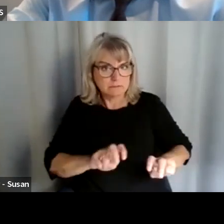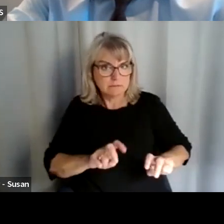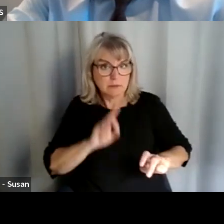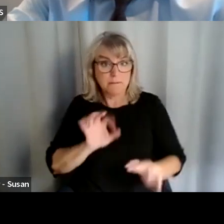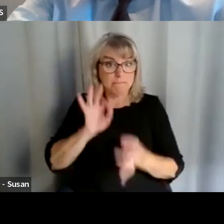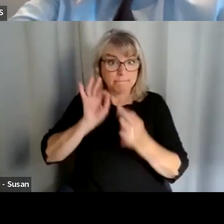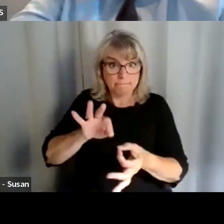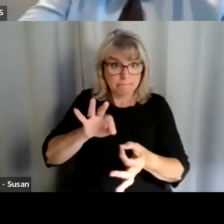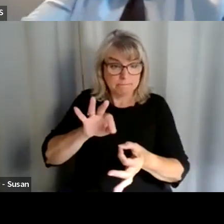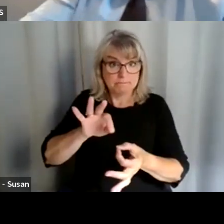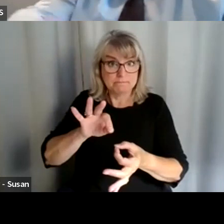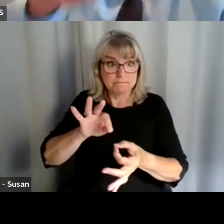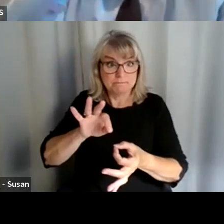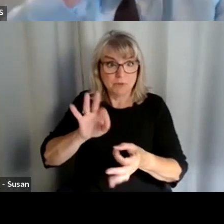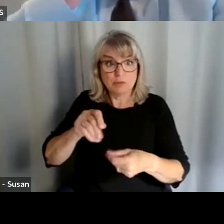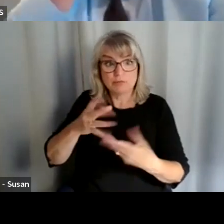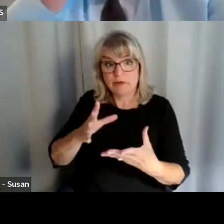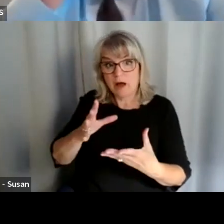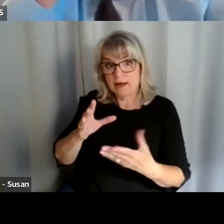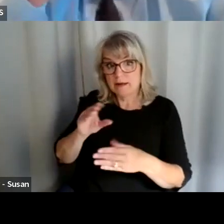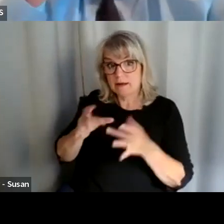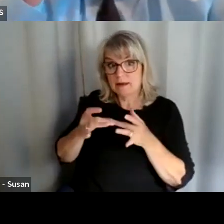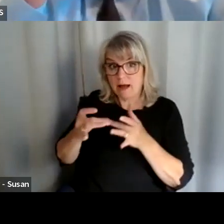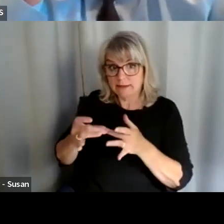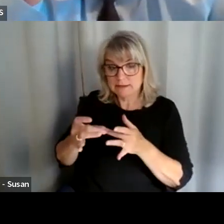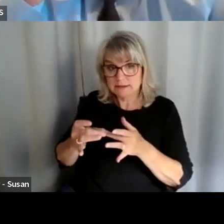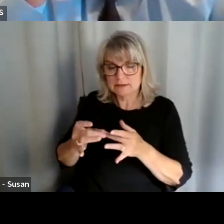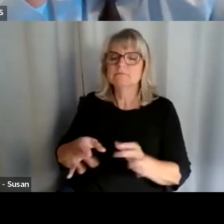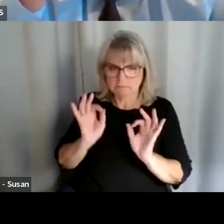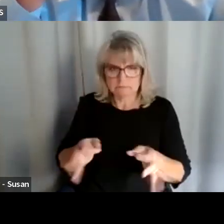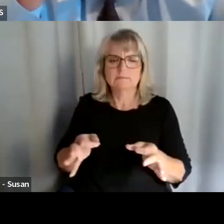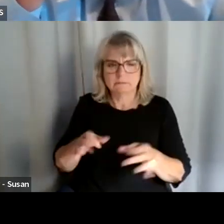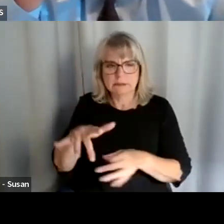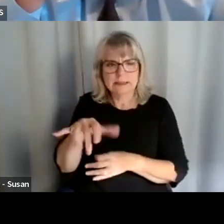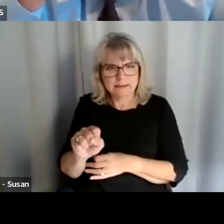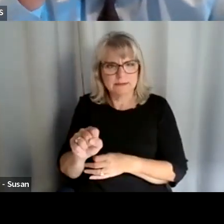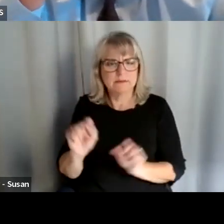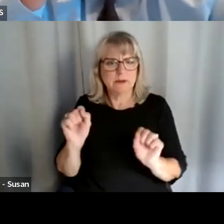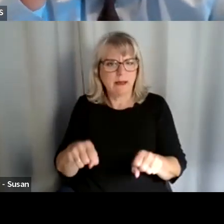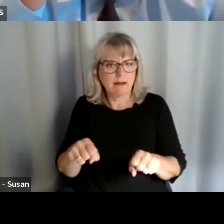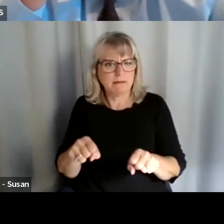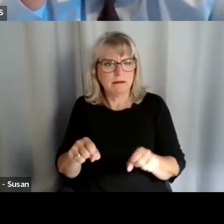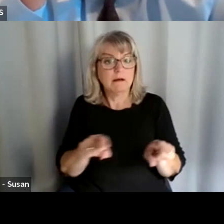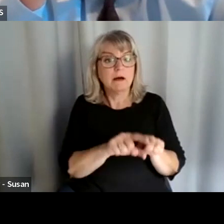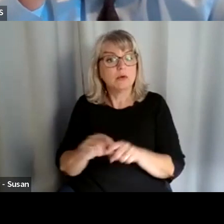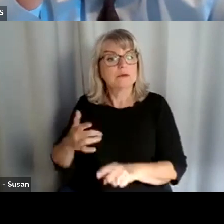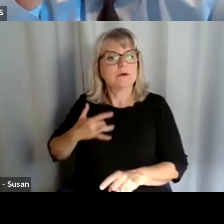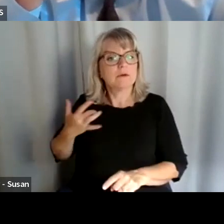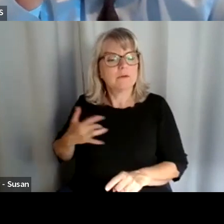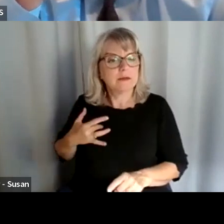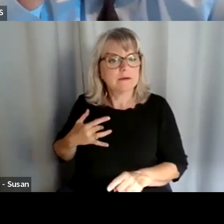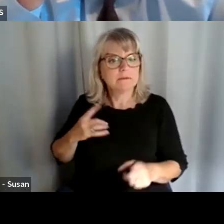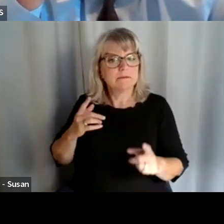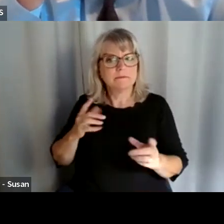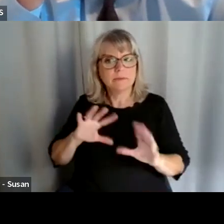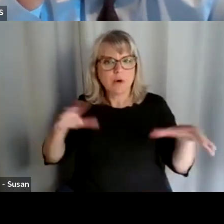perfect? Are there places in which we can provide guidance on that? Absolutely, I think that we can. And I also feel like overall,